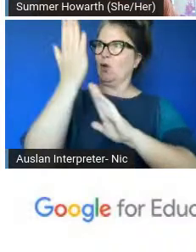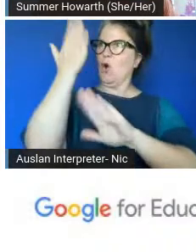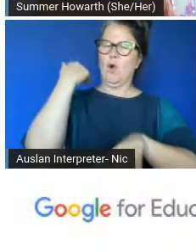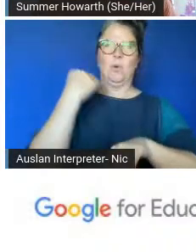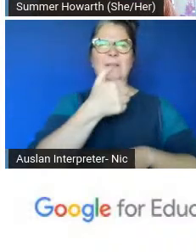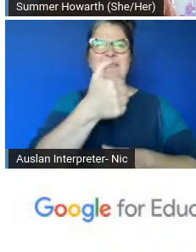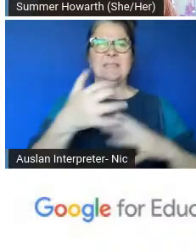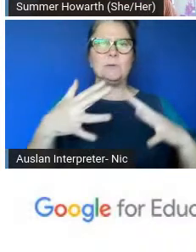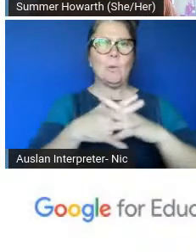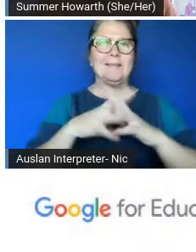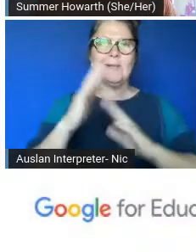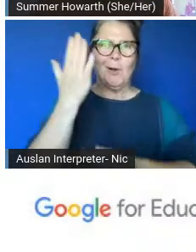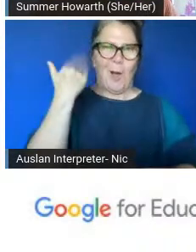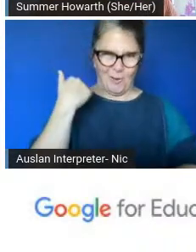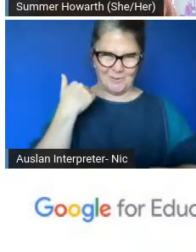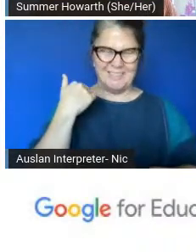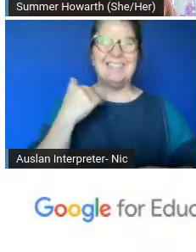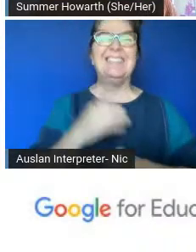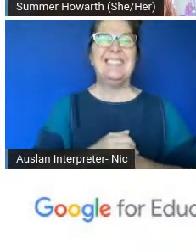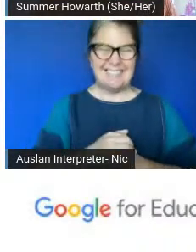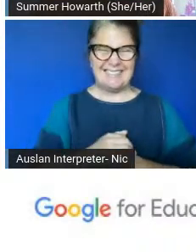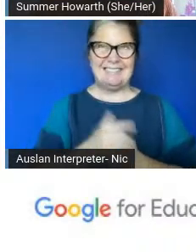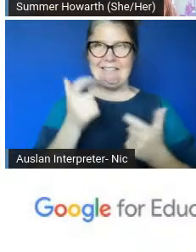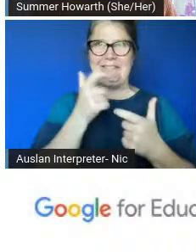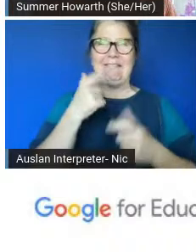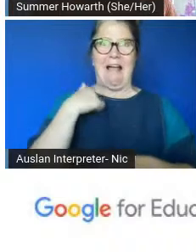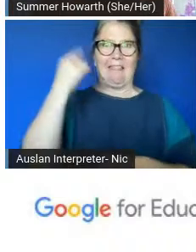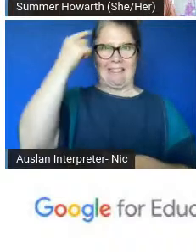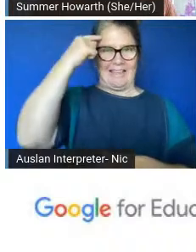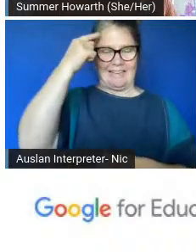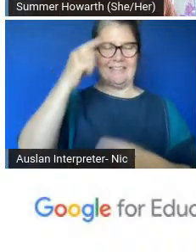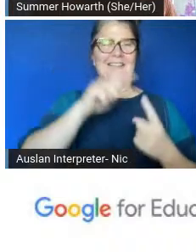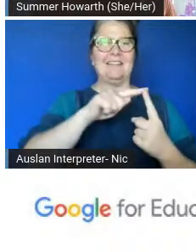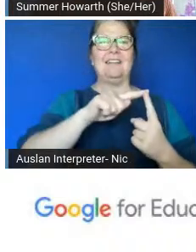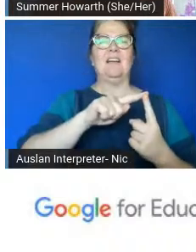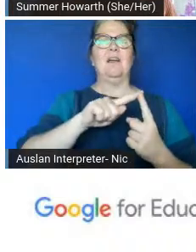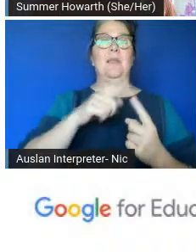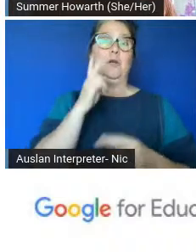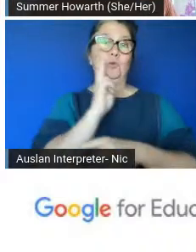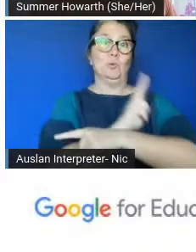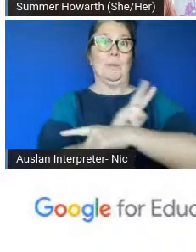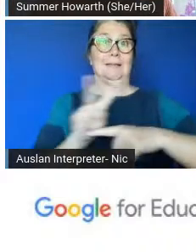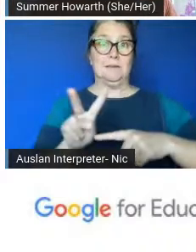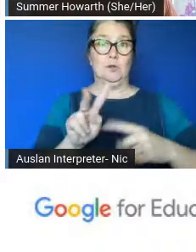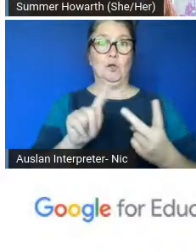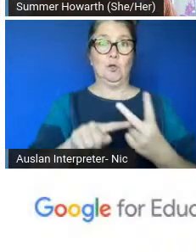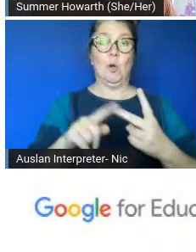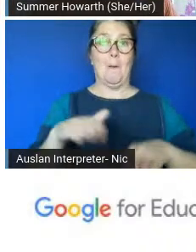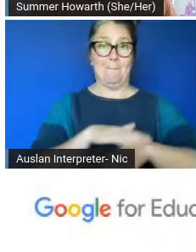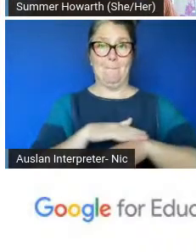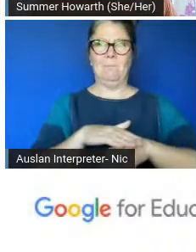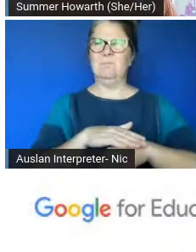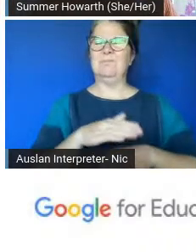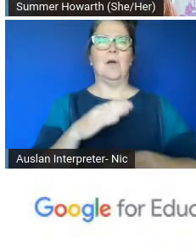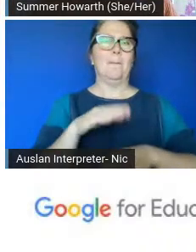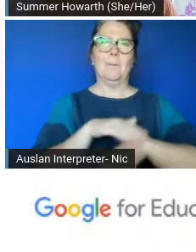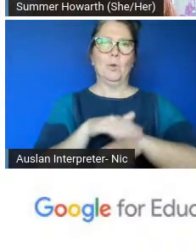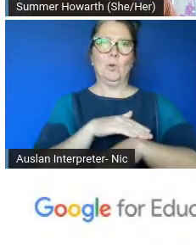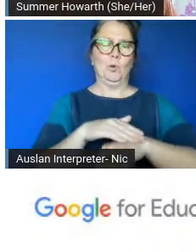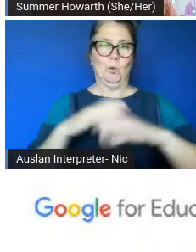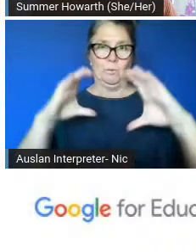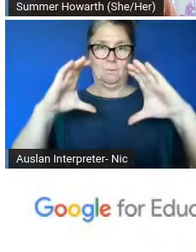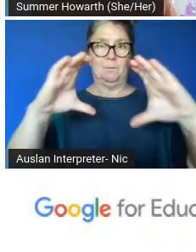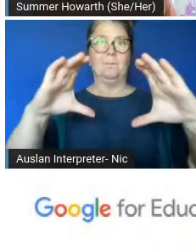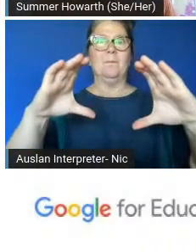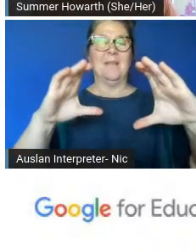think. Then whatever. And then a couple of weeks ago, no, 4 weeks ago, right? Anyway, it doesn't matter. Then the